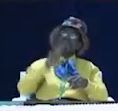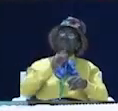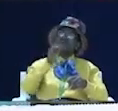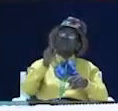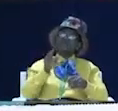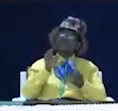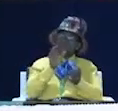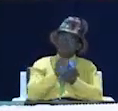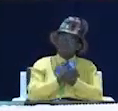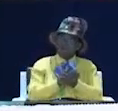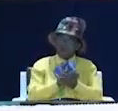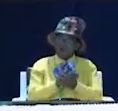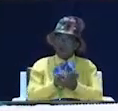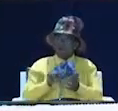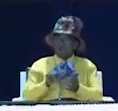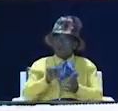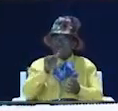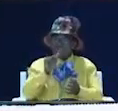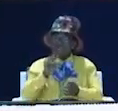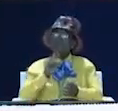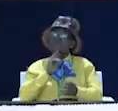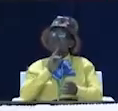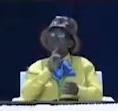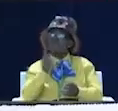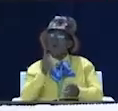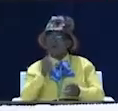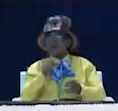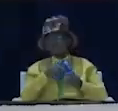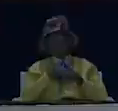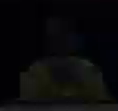still voice.